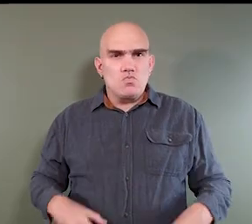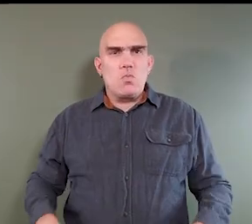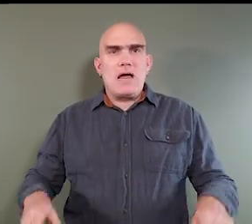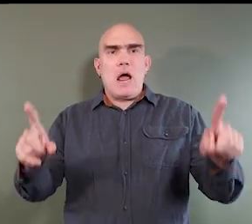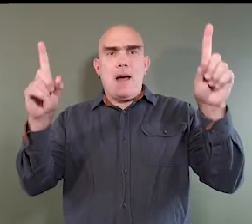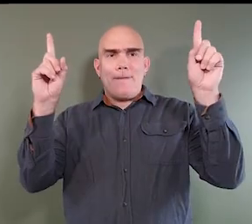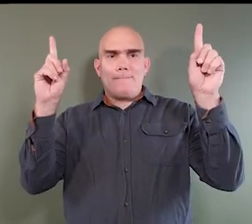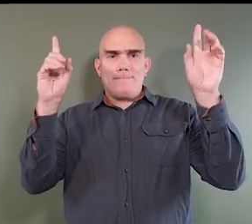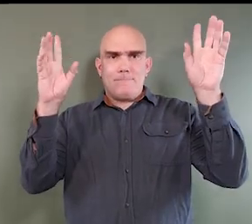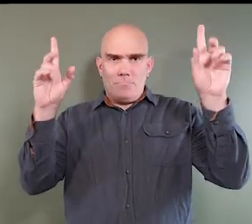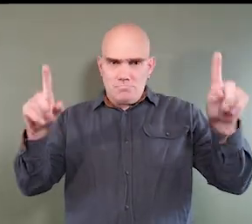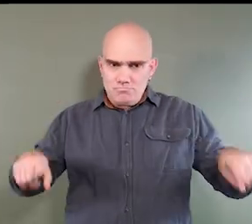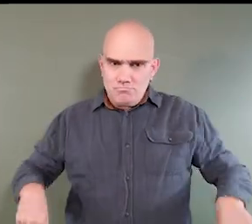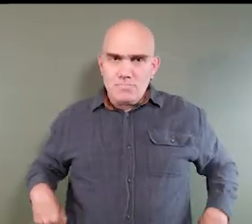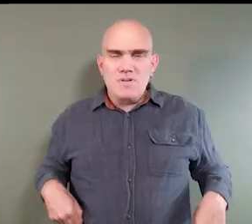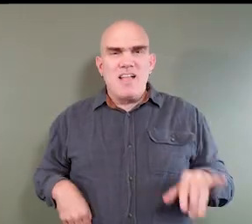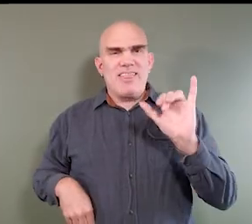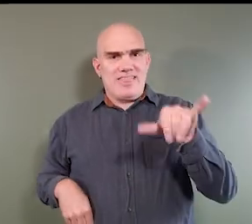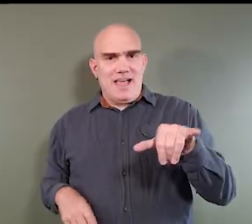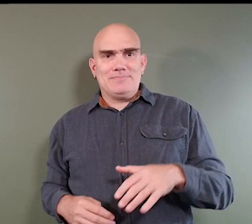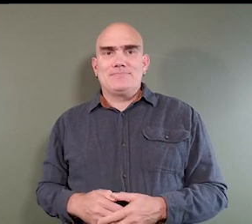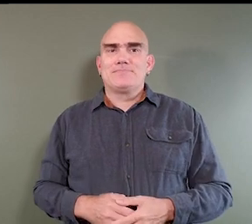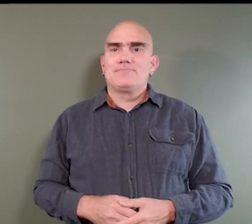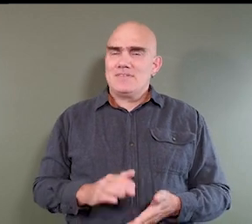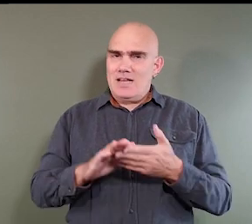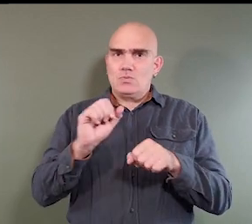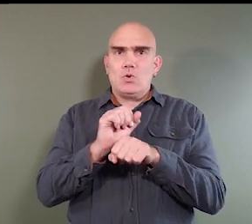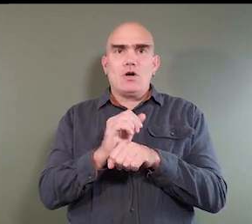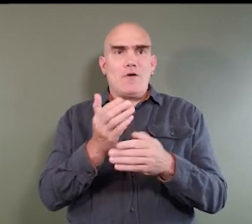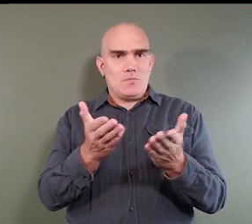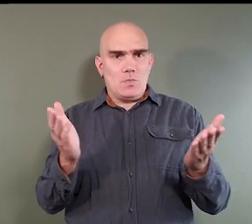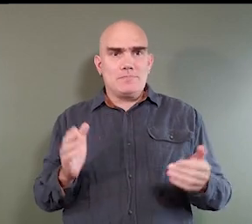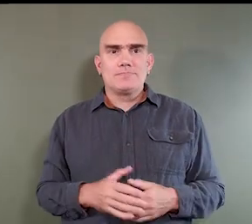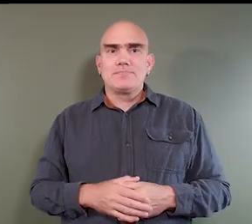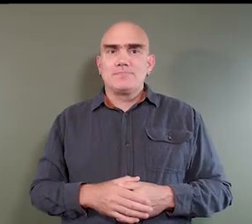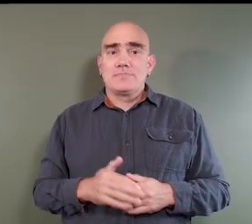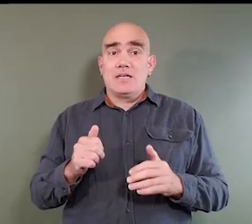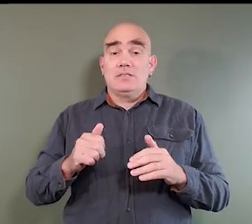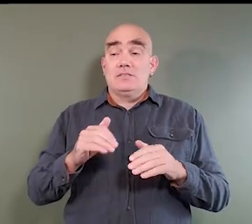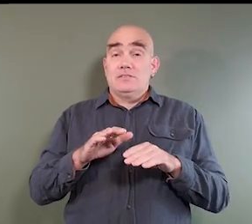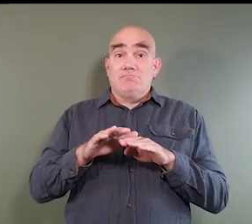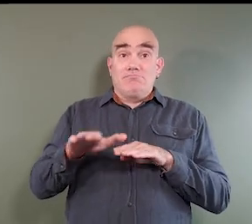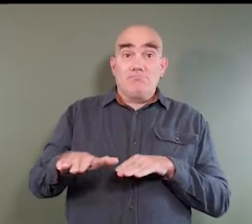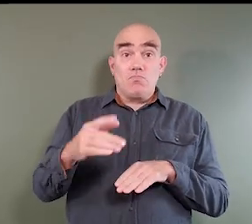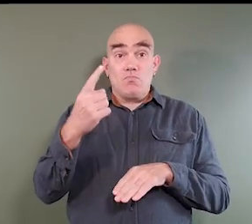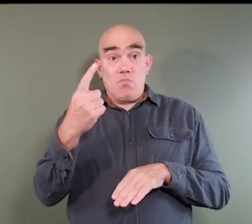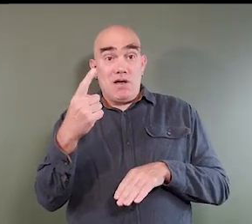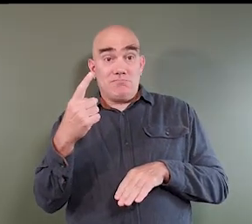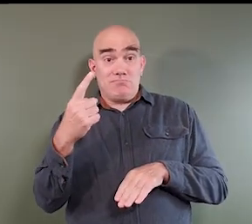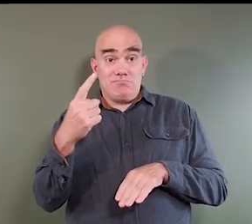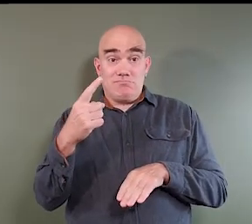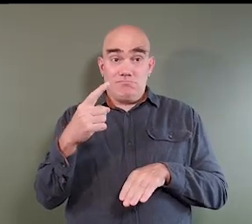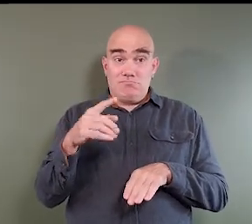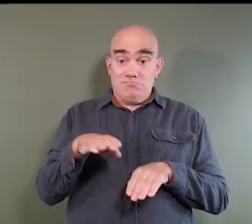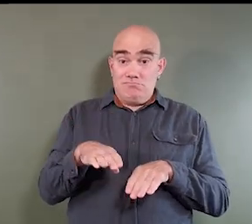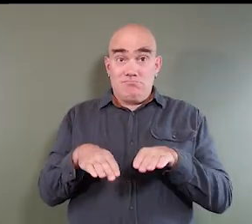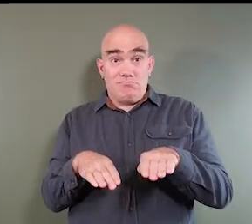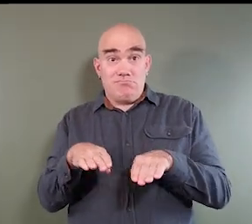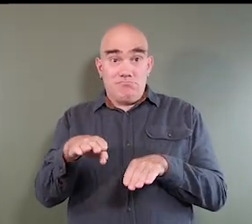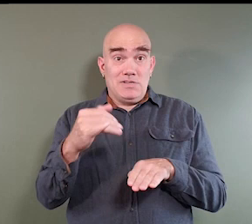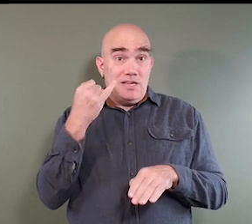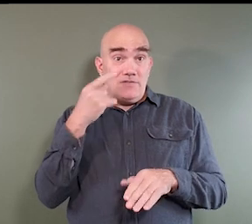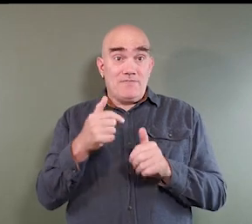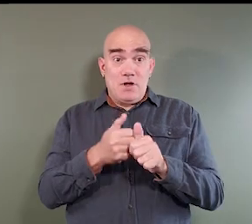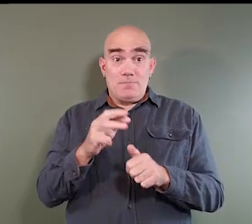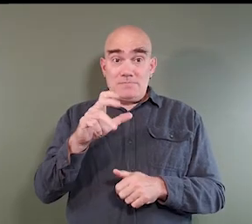and forward. There it is. Nice work, everyone. You can step one step in front of the other if you're following